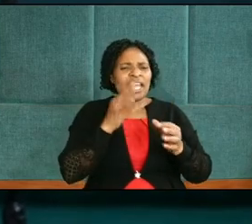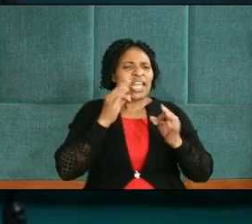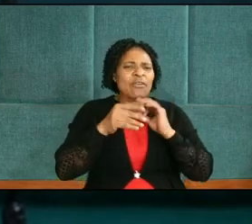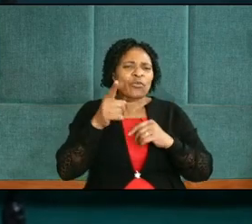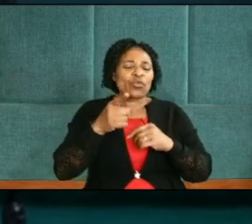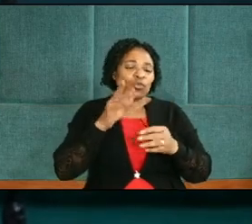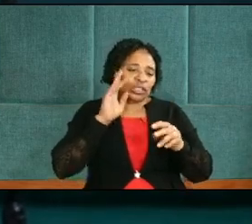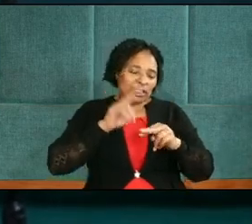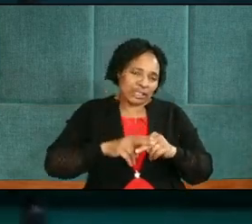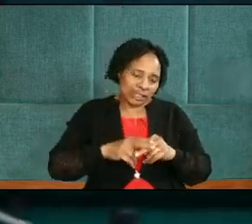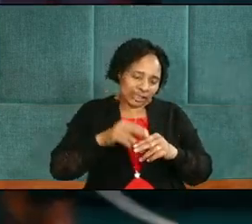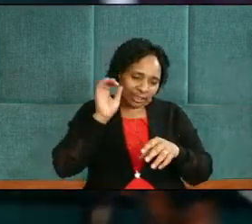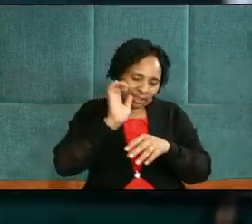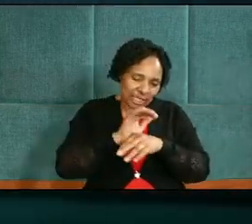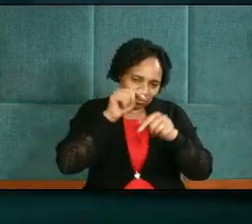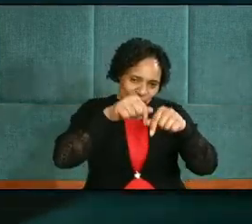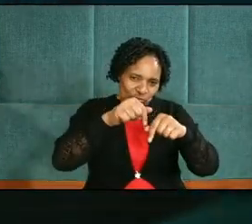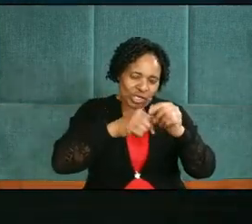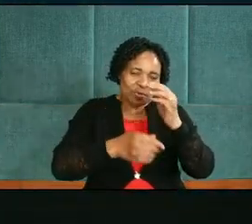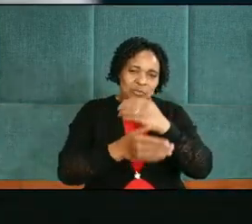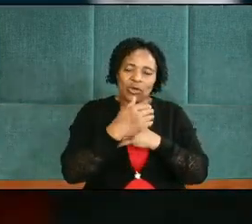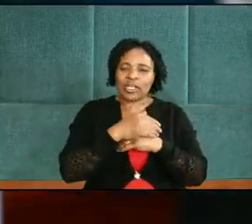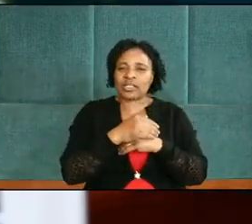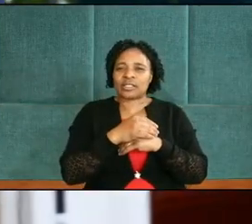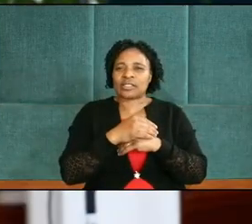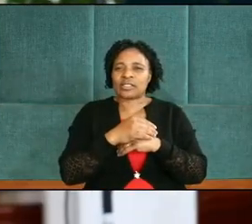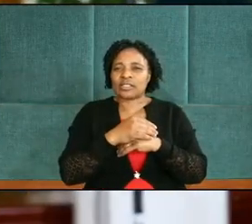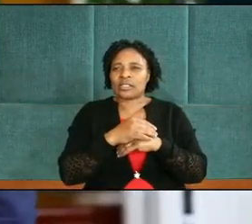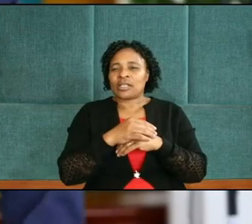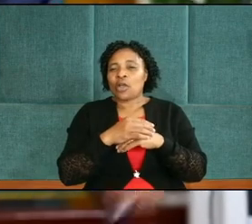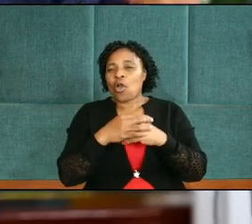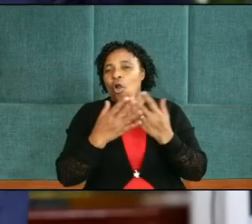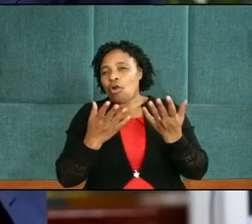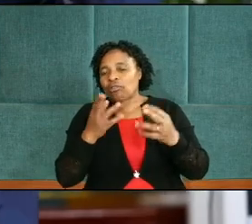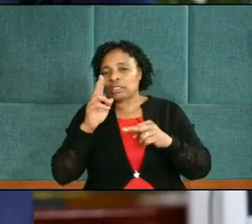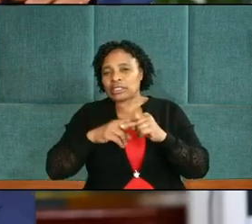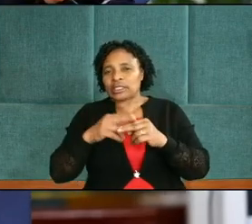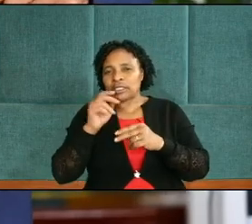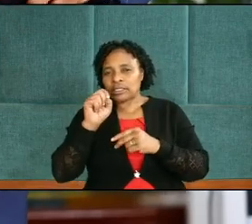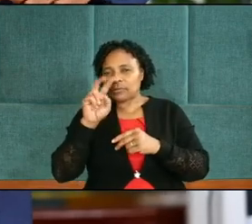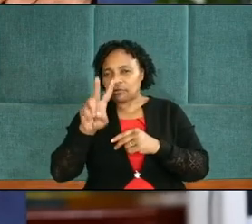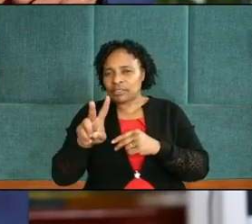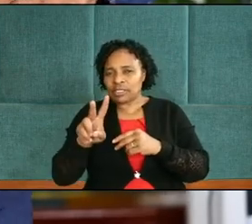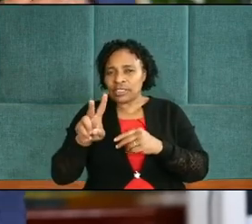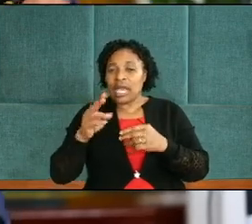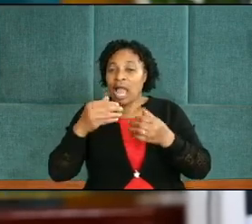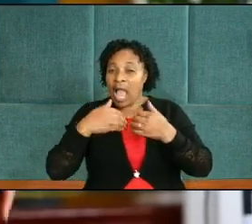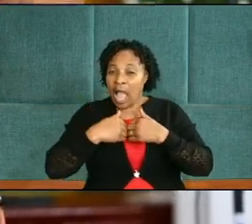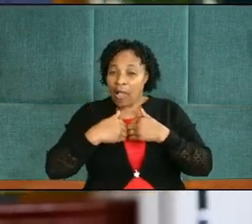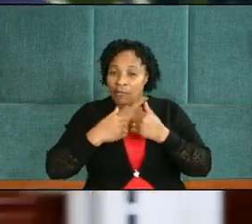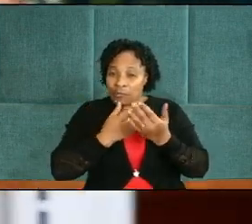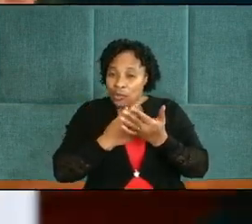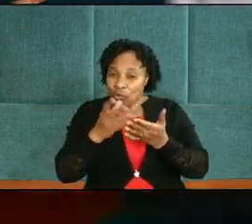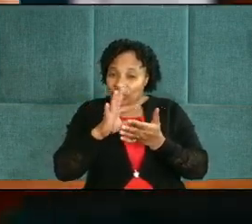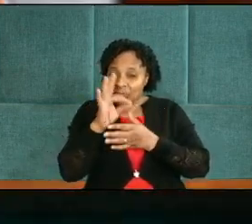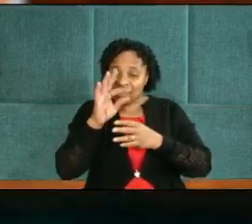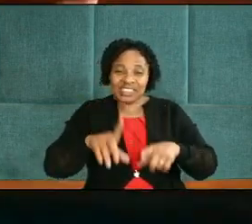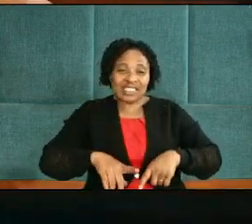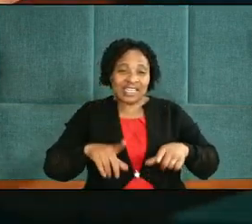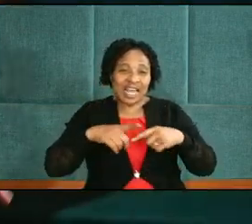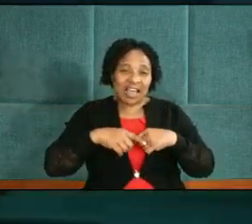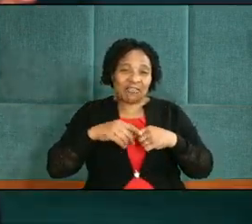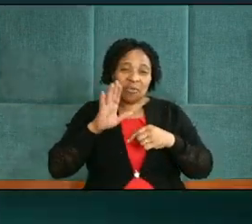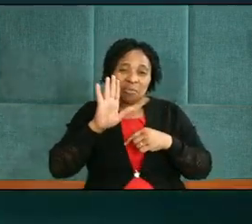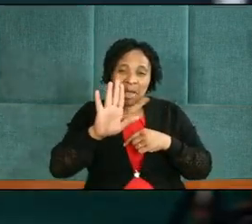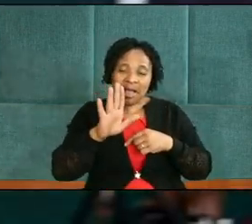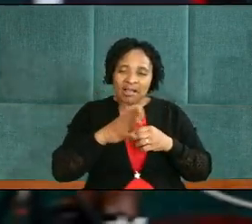sit in church this morning or at home watching via television and you don't have the Holy Spirit in your life, then I'm here to